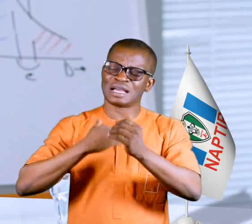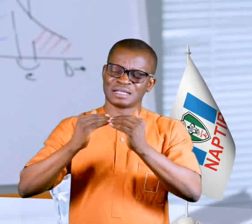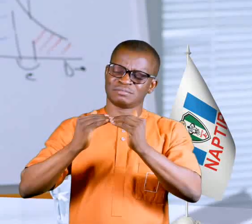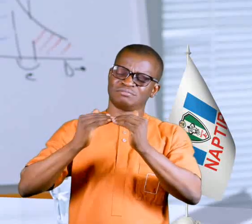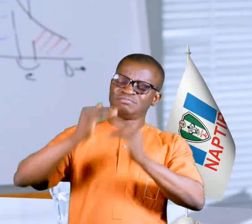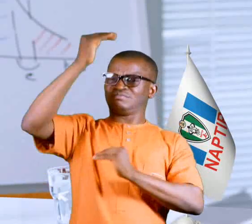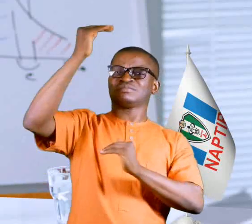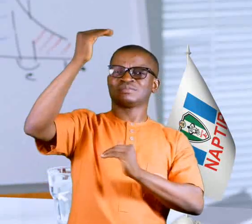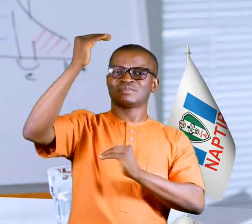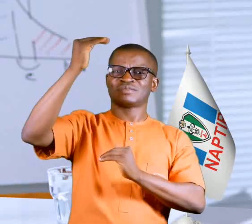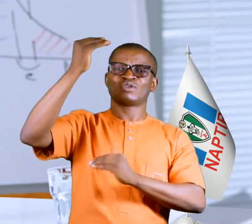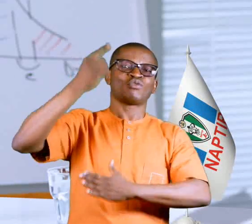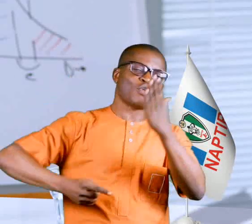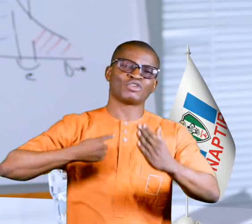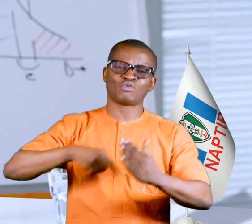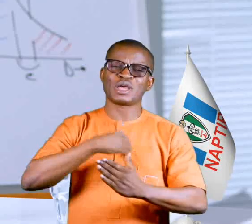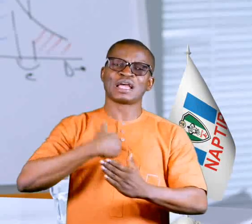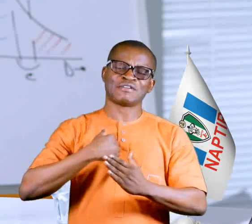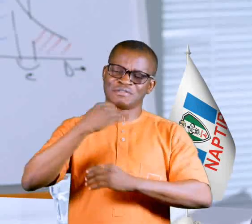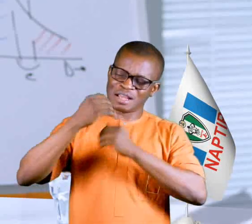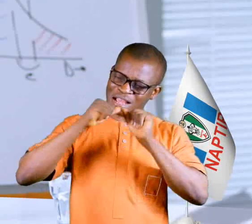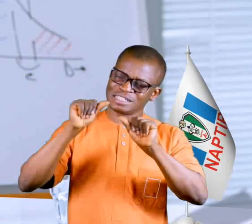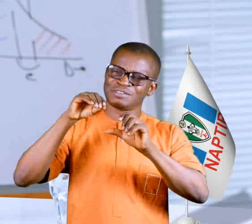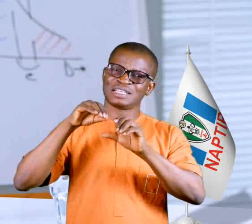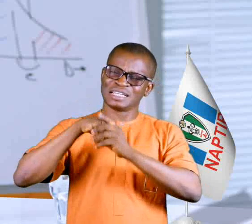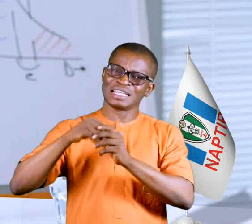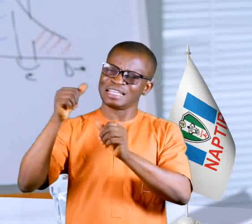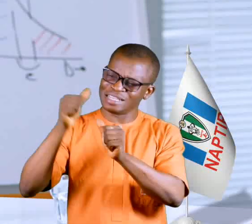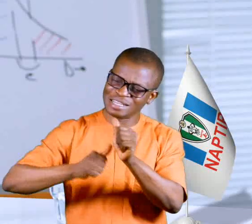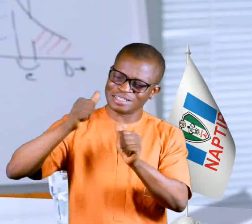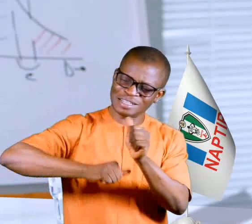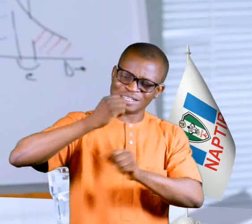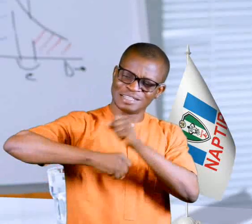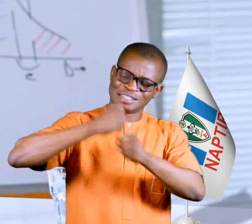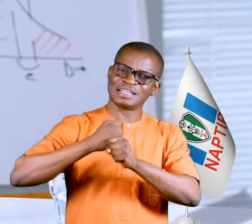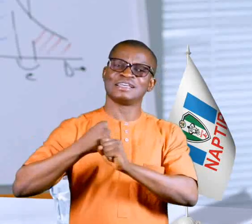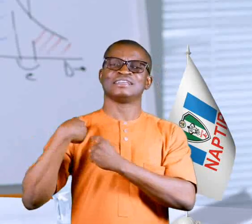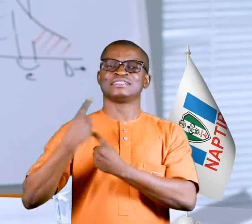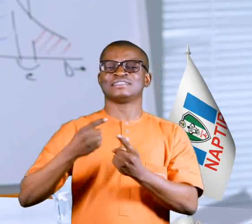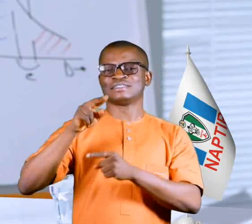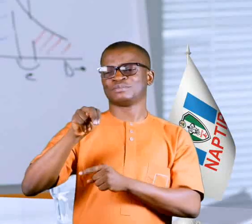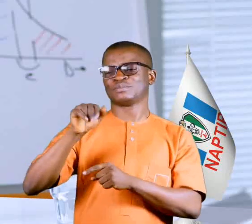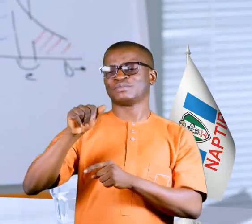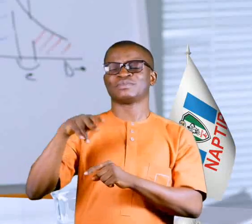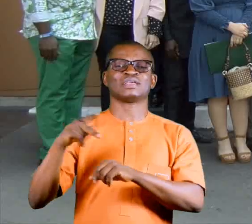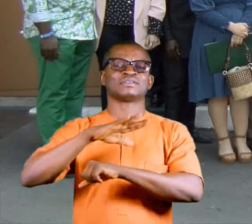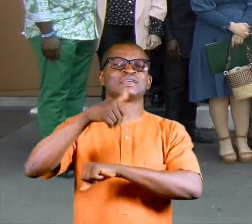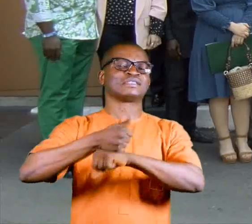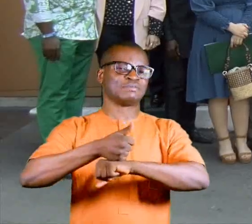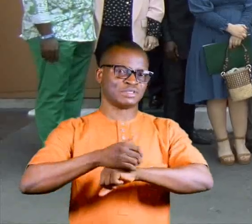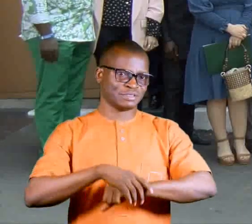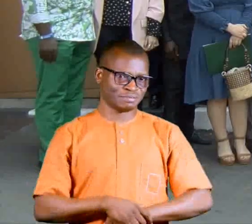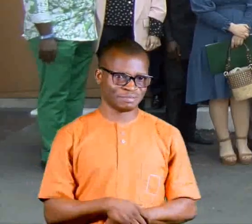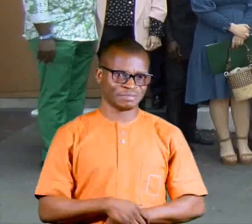surpassed what we have achieved in individual years since the inception of the agency. We